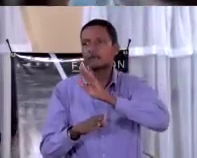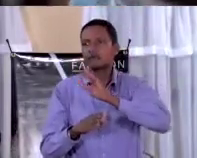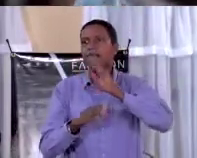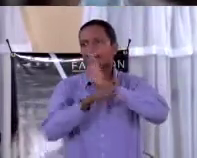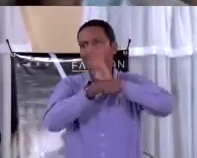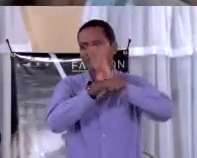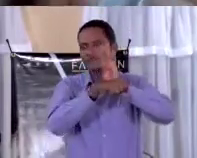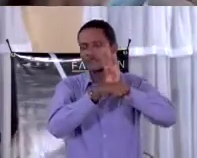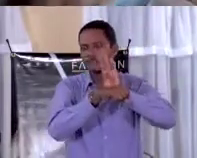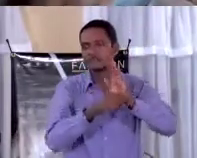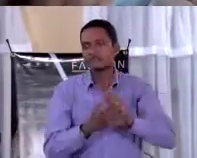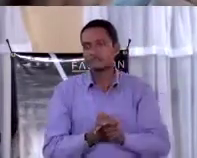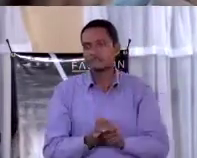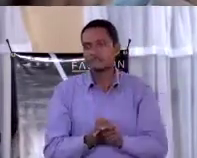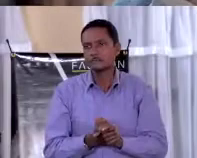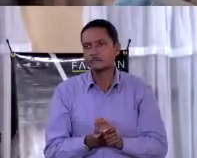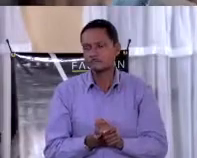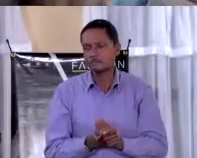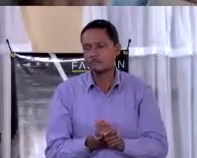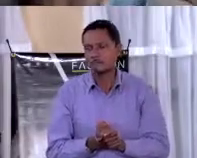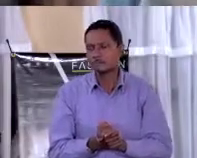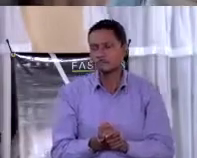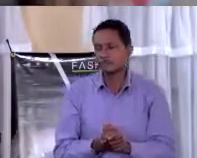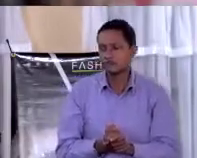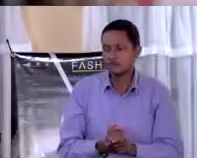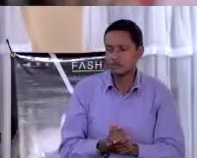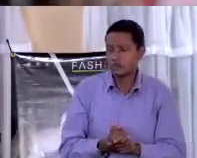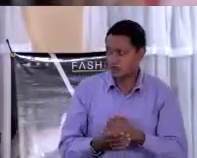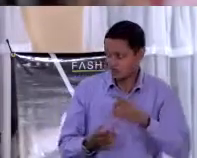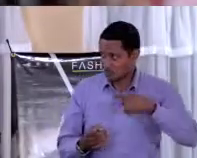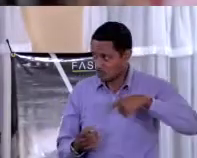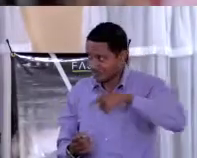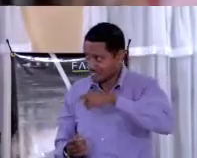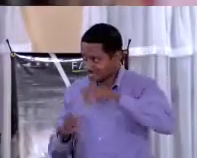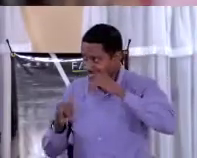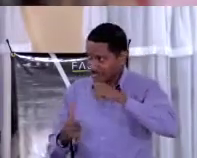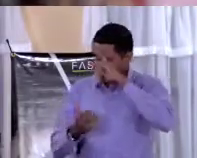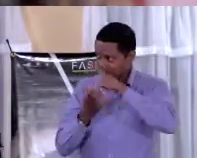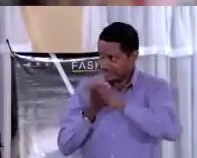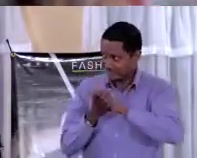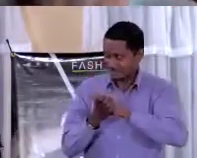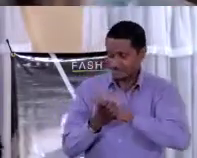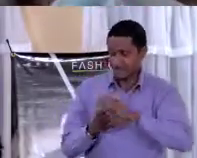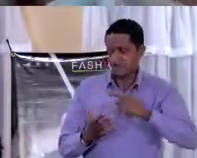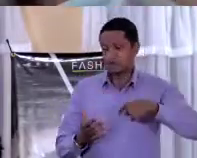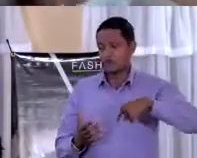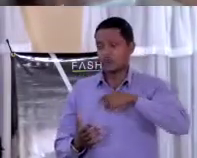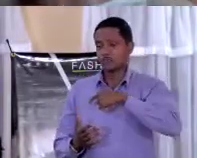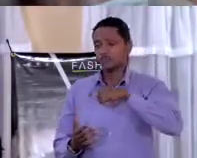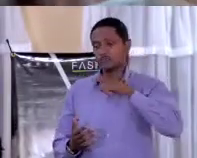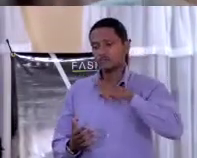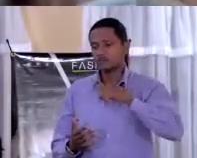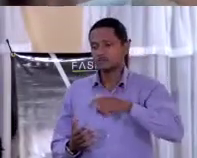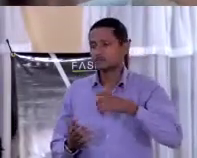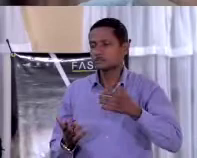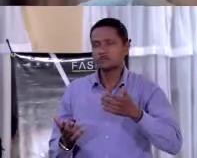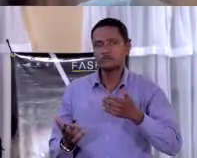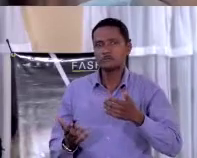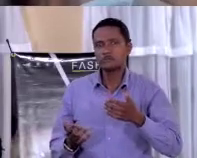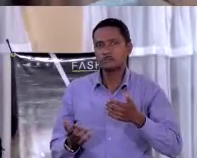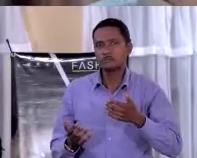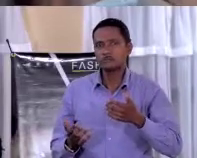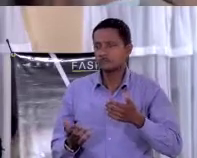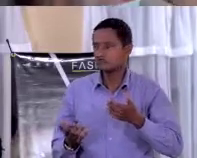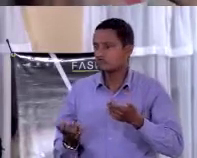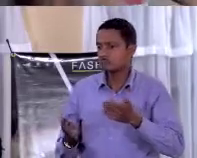couture, Caribbean, or a brand TNT? Well, so it will be Chanel 4, brand TNT. To that